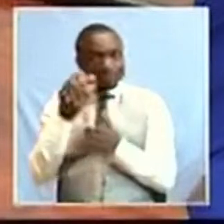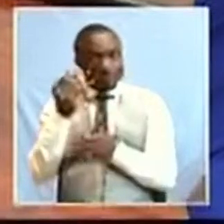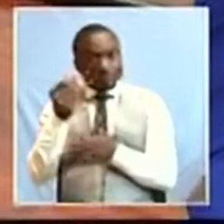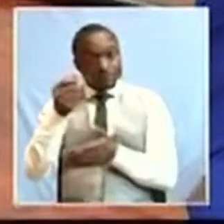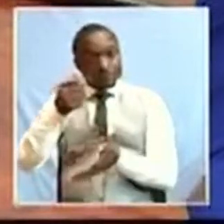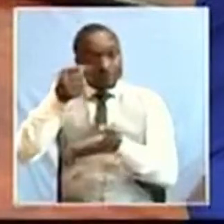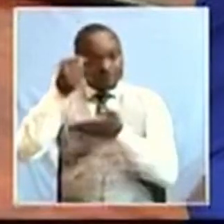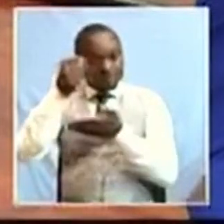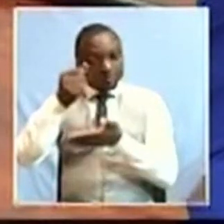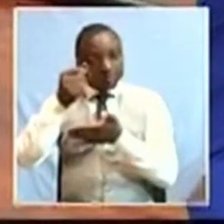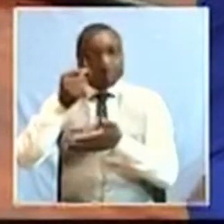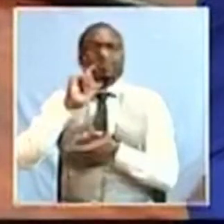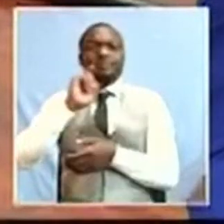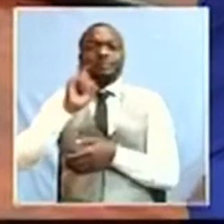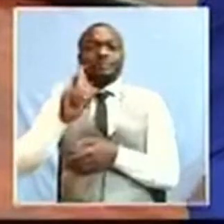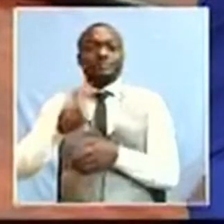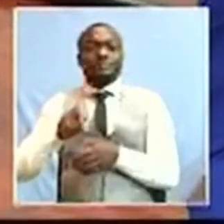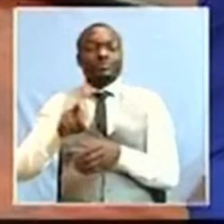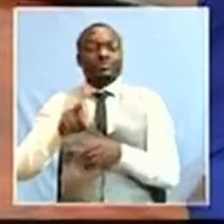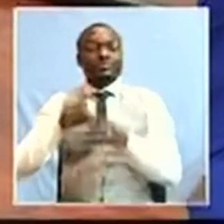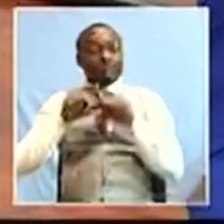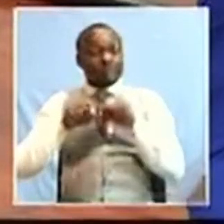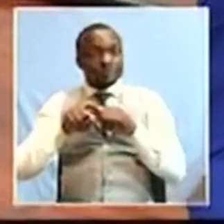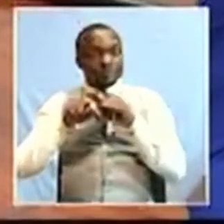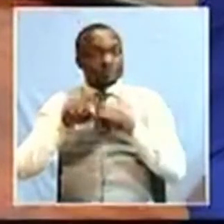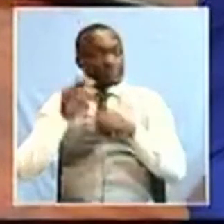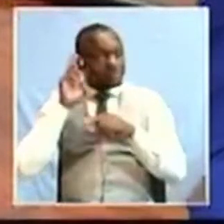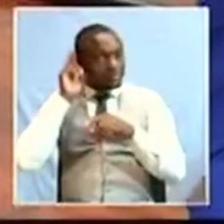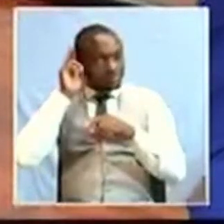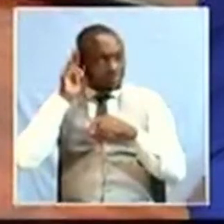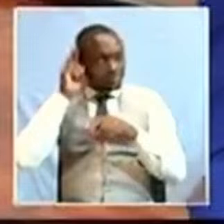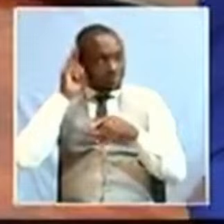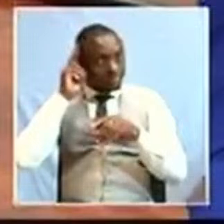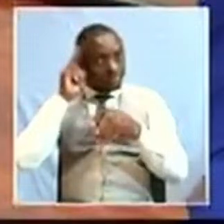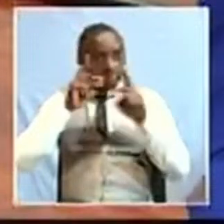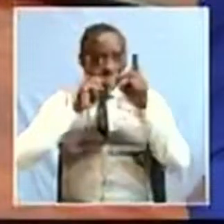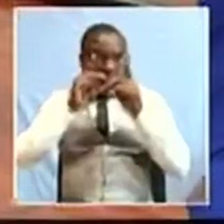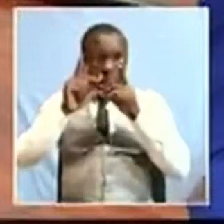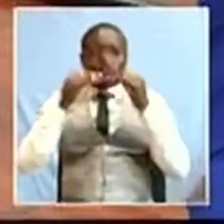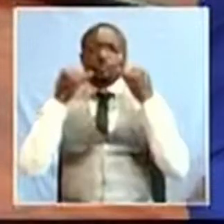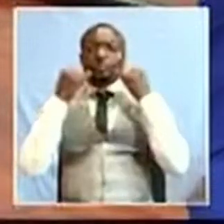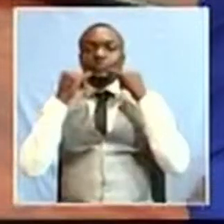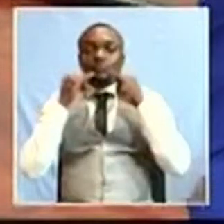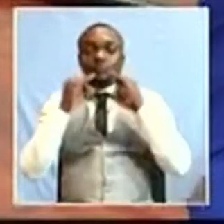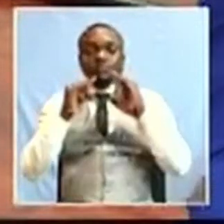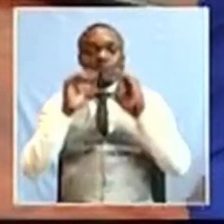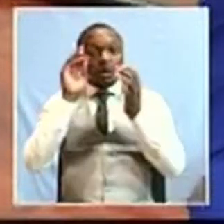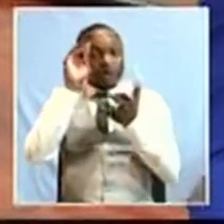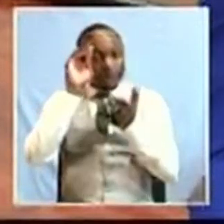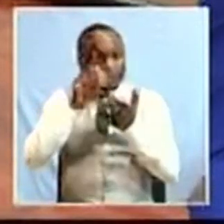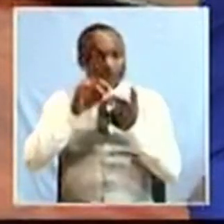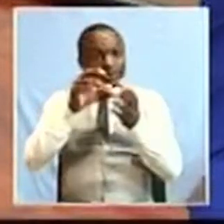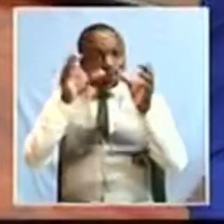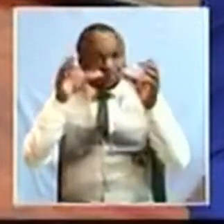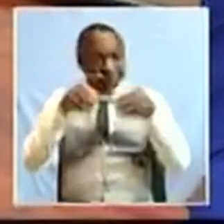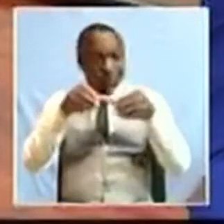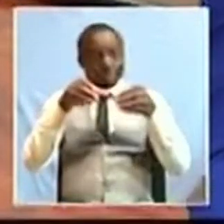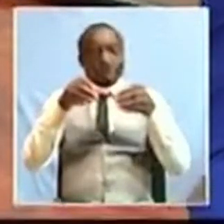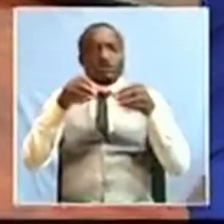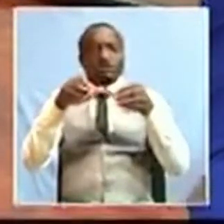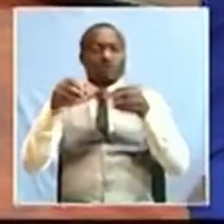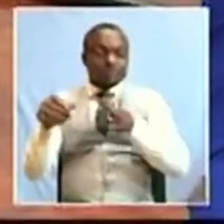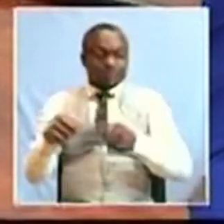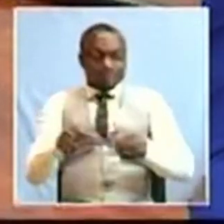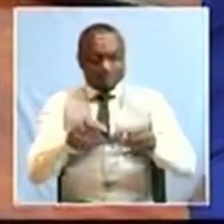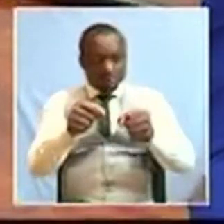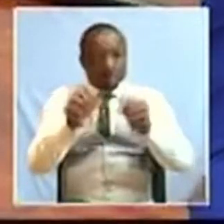are based on reasoned estimates such as information captured on the council database.